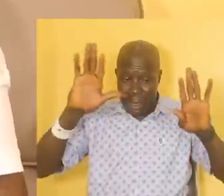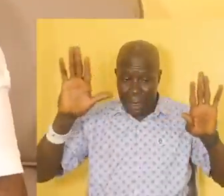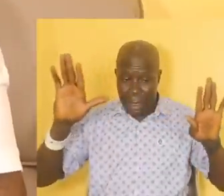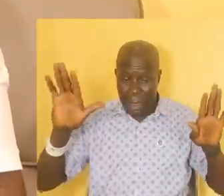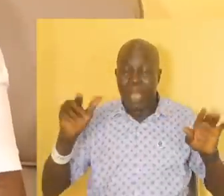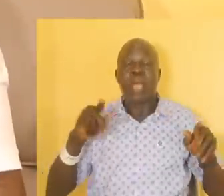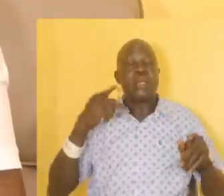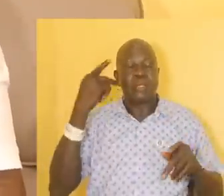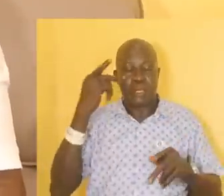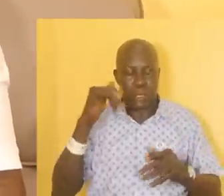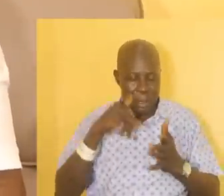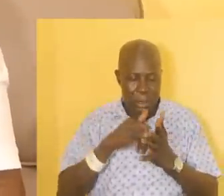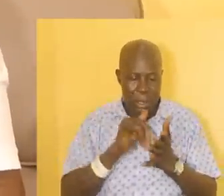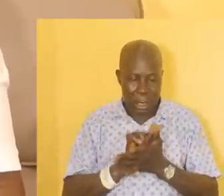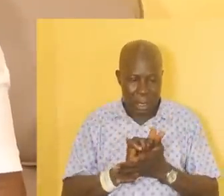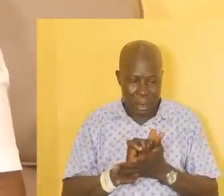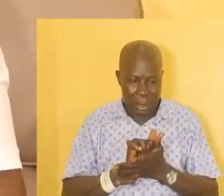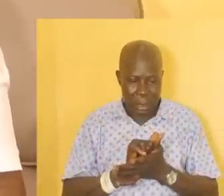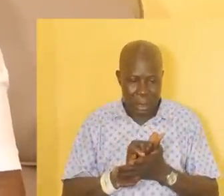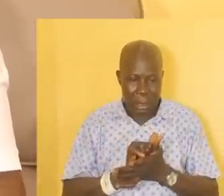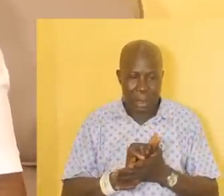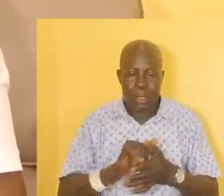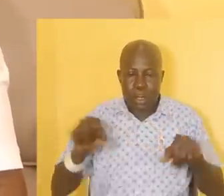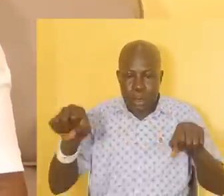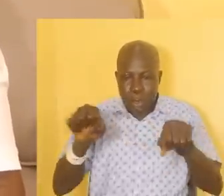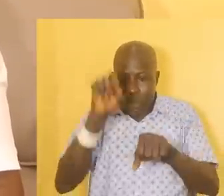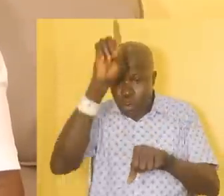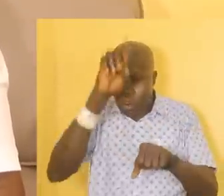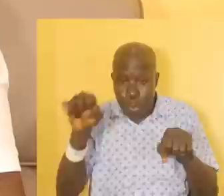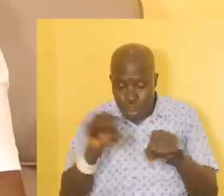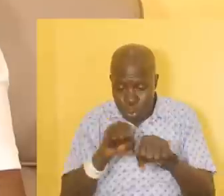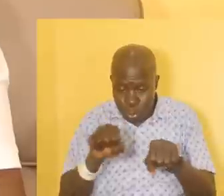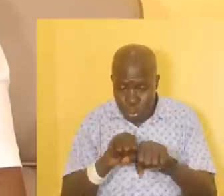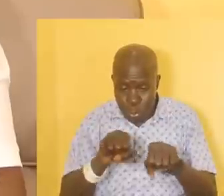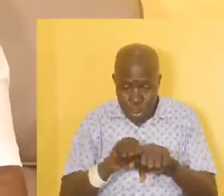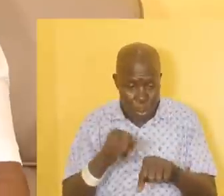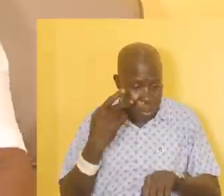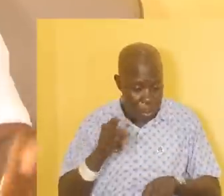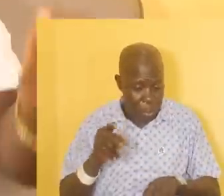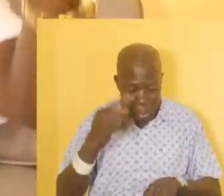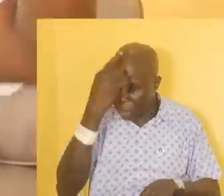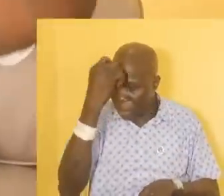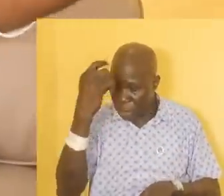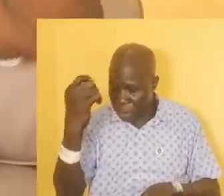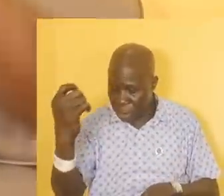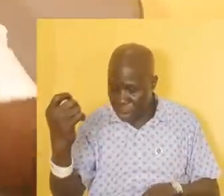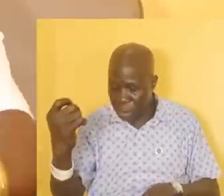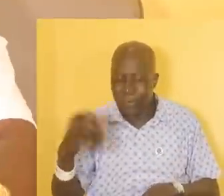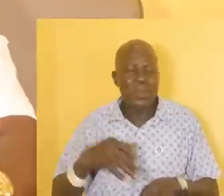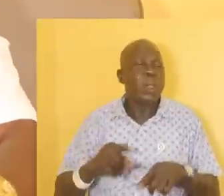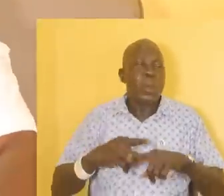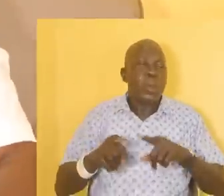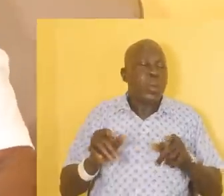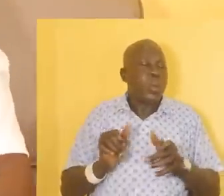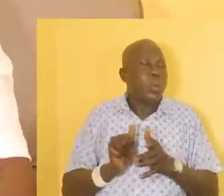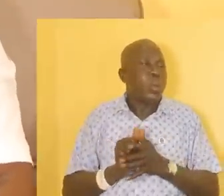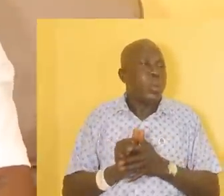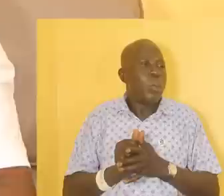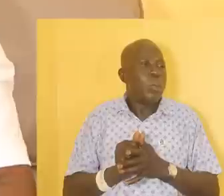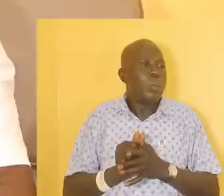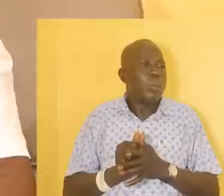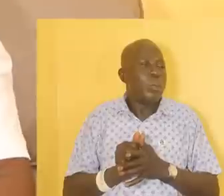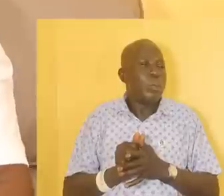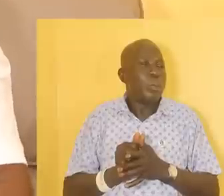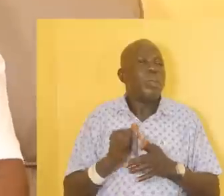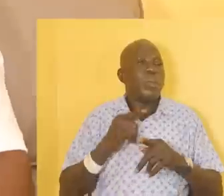Only mori pe. She saw that. But I can't bet you worry. That is a shoe that she saw in her dream. Oh no, there. You know you alarmed pe. But